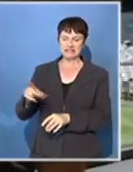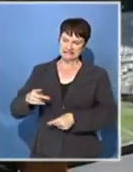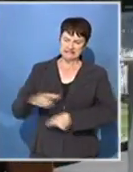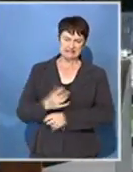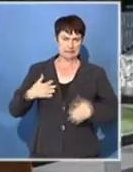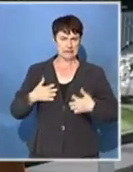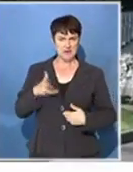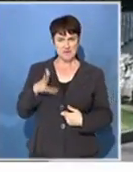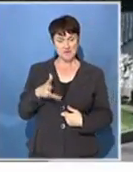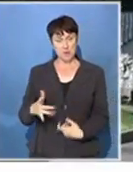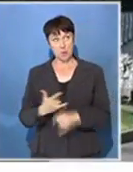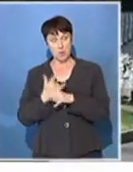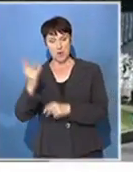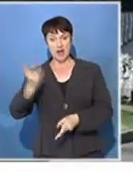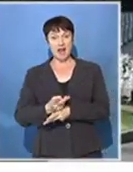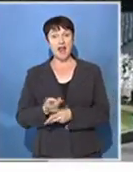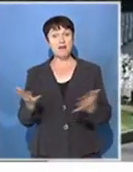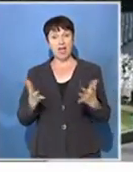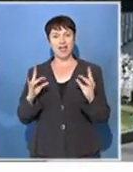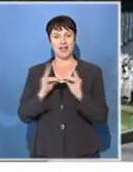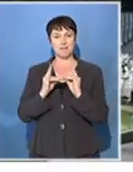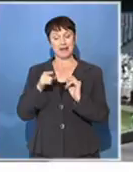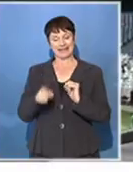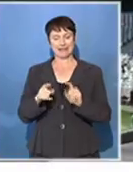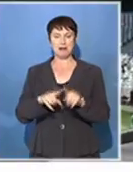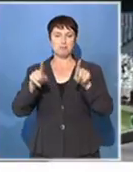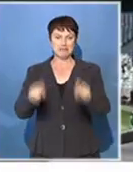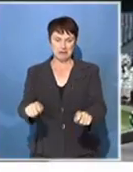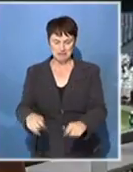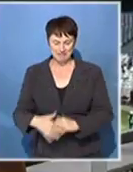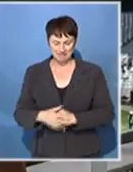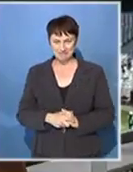on home soil in front of their adoring fans. Craig Murray, SABC News, Cape Town.